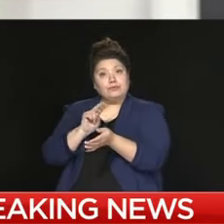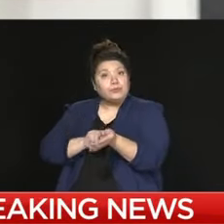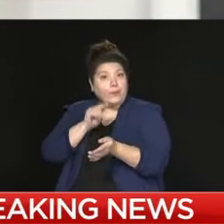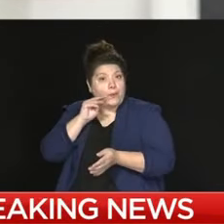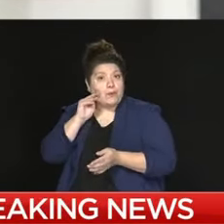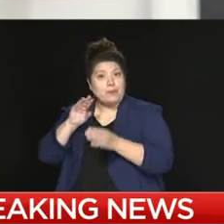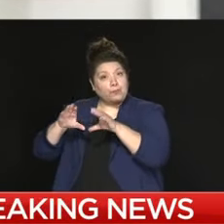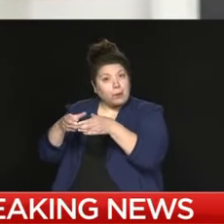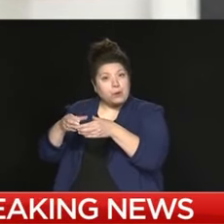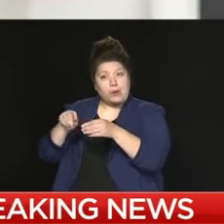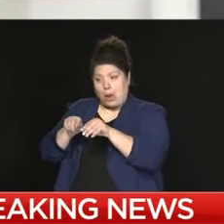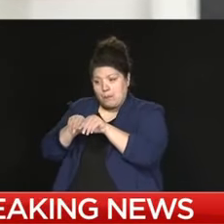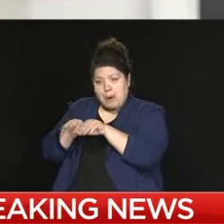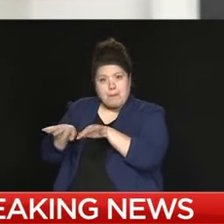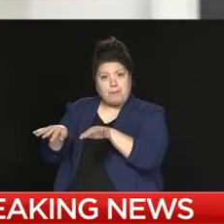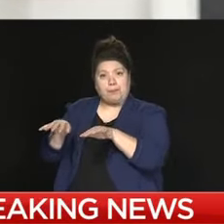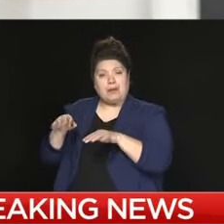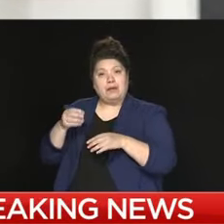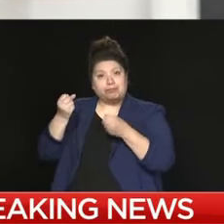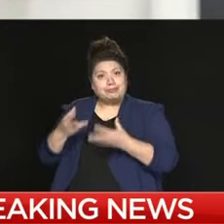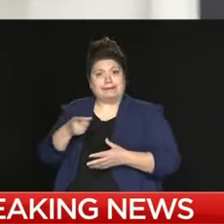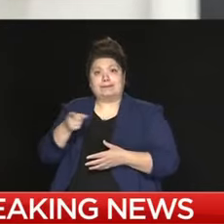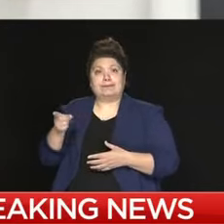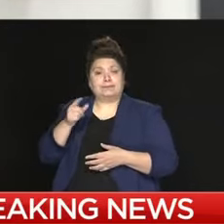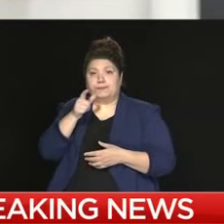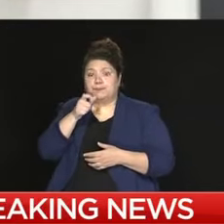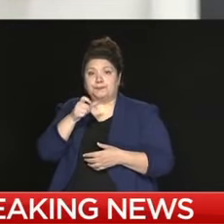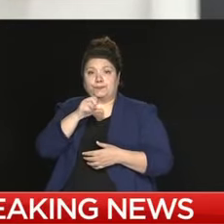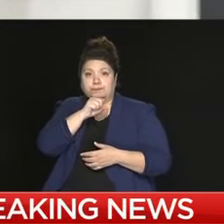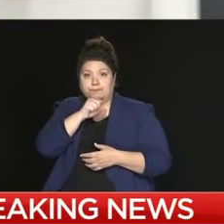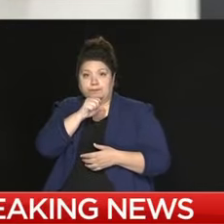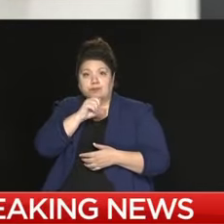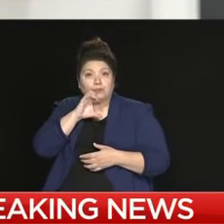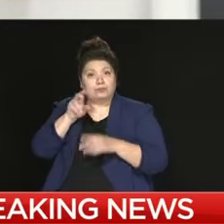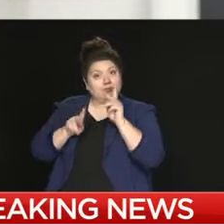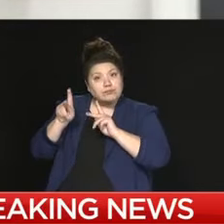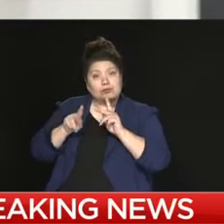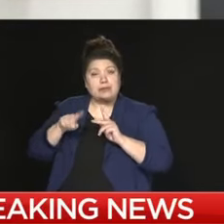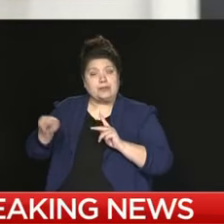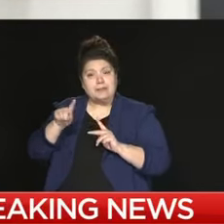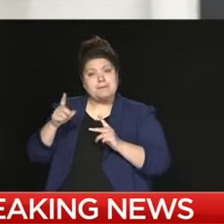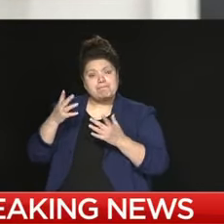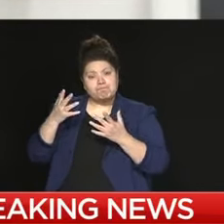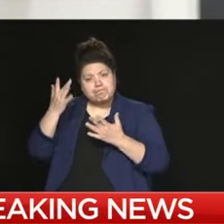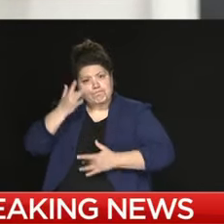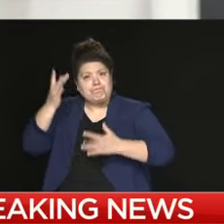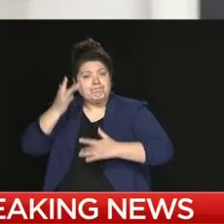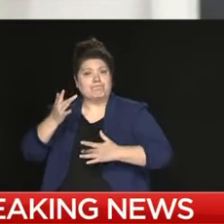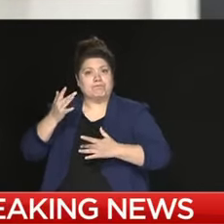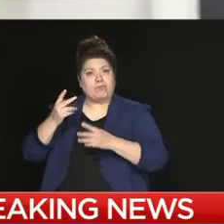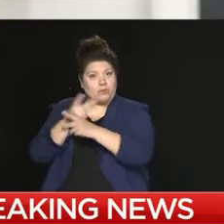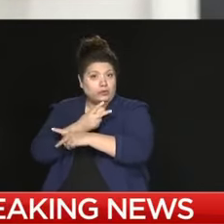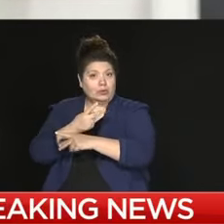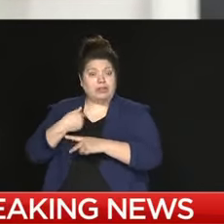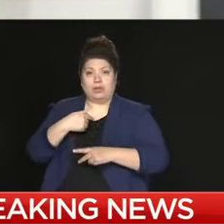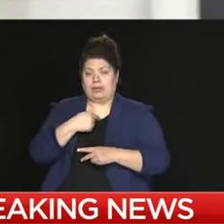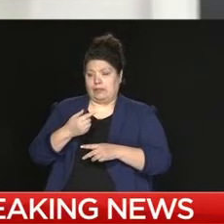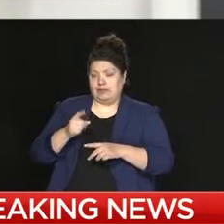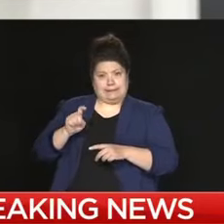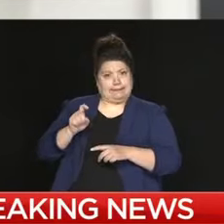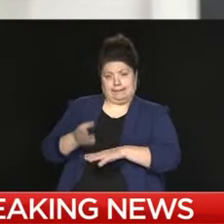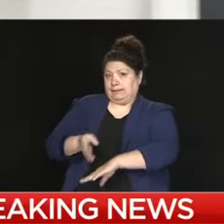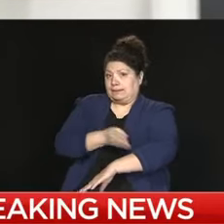to be so incredibly vulnerable to COVID-19 and related issues. We need to do better, and we will be working